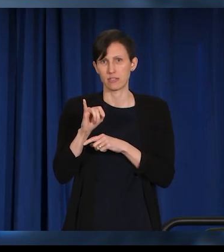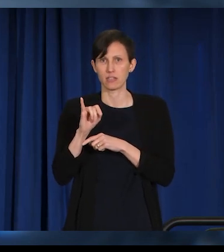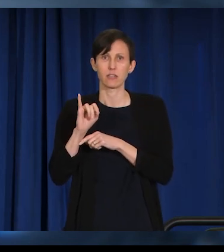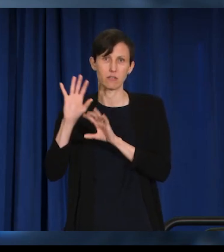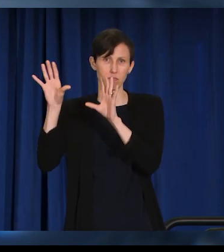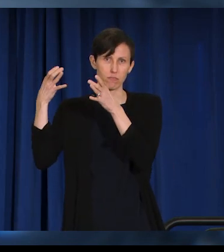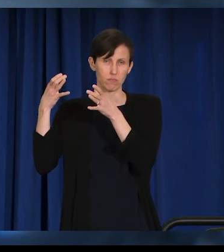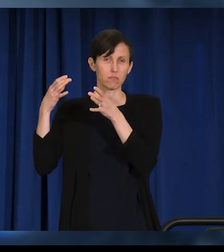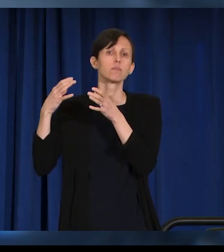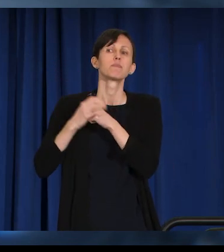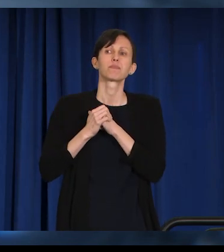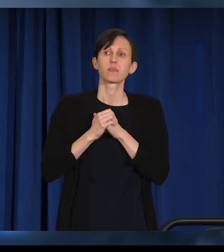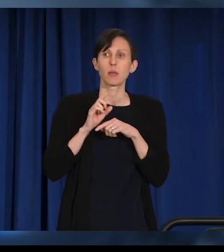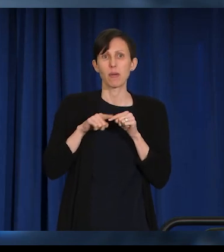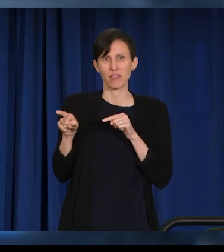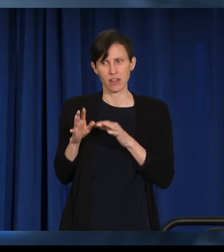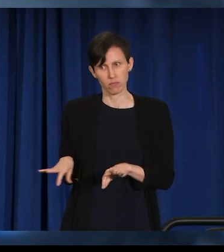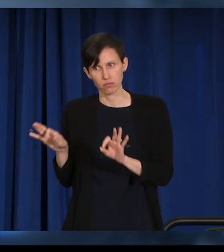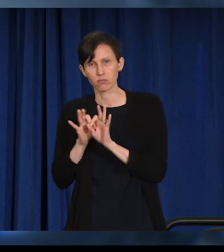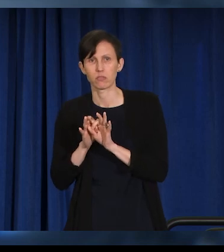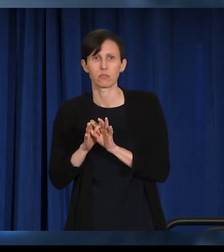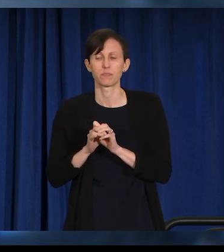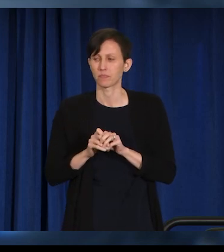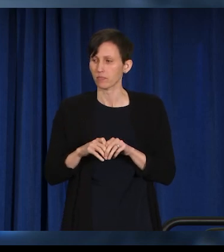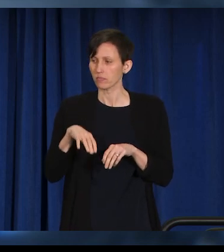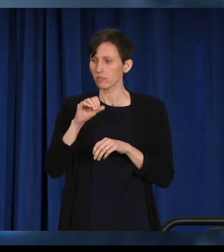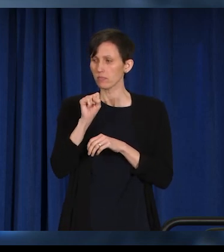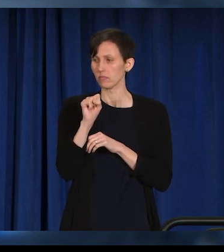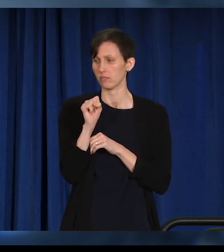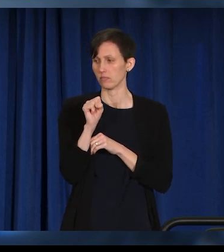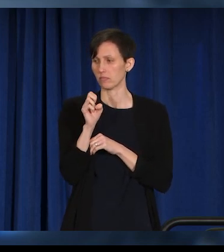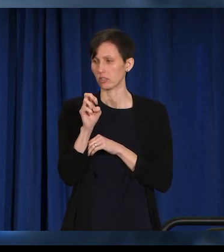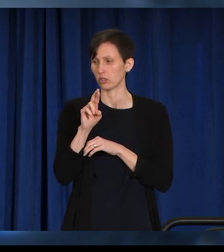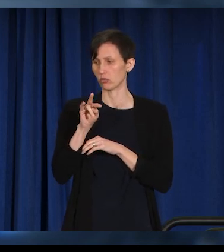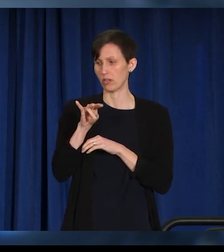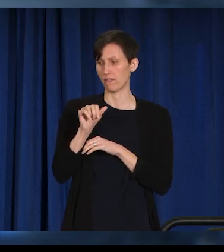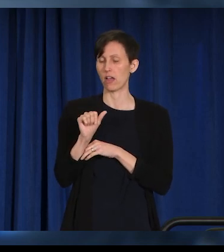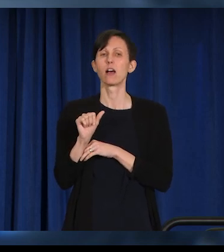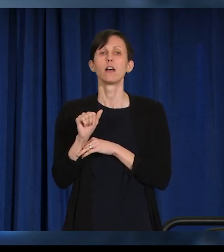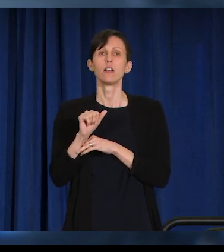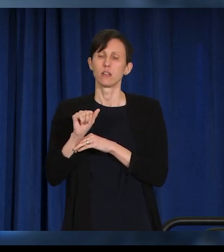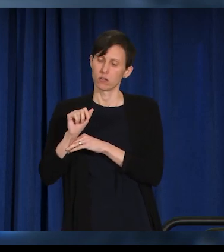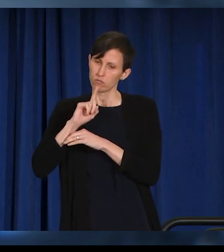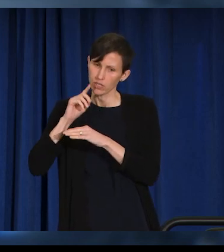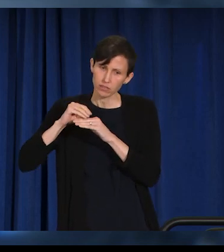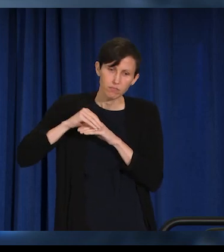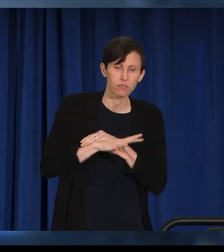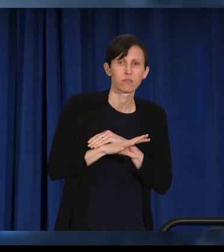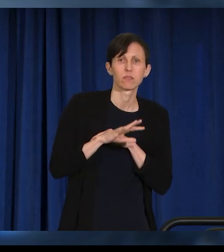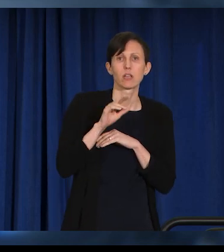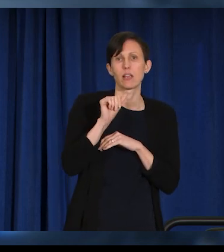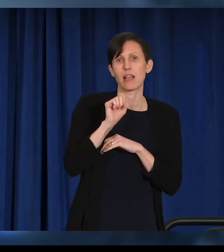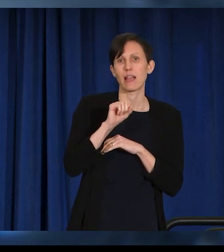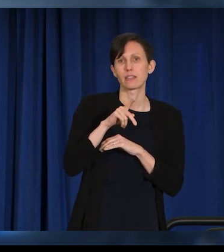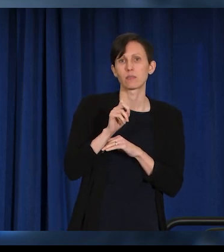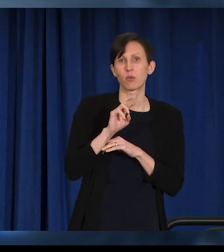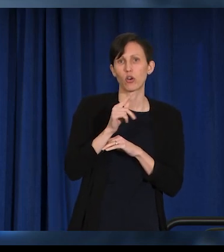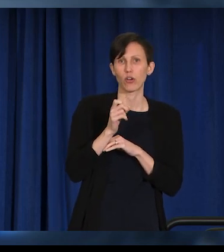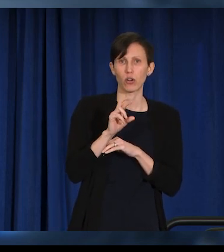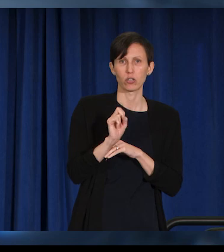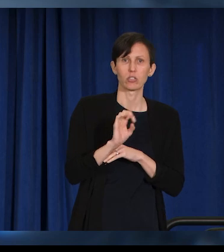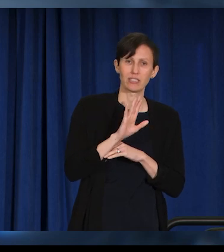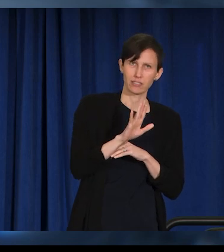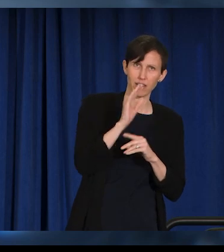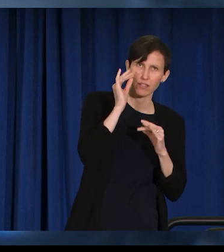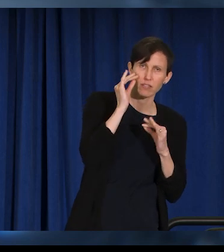time. Suhariva deeply influenced Asperger's definition of autism. In a 1944